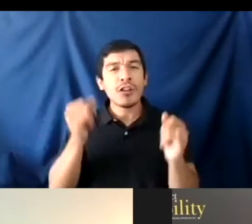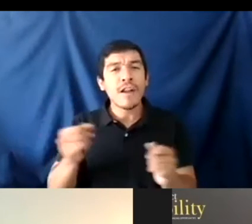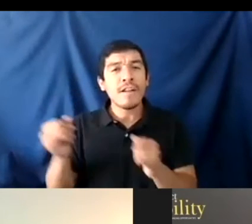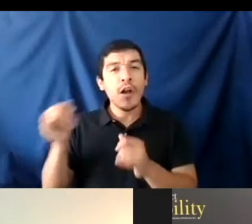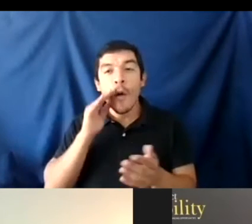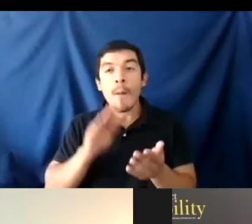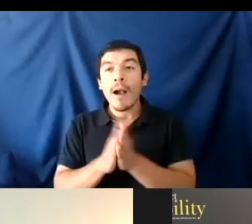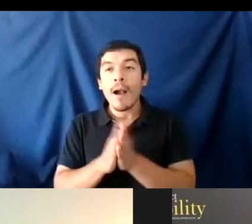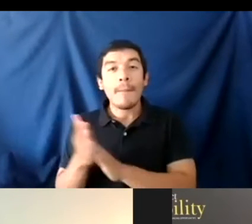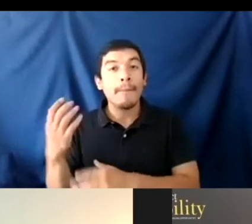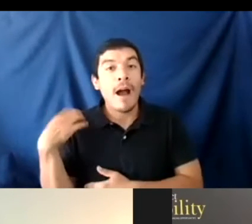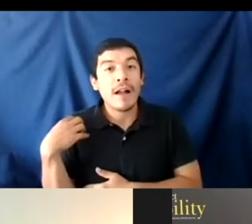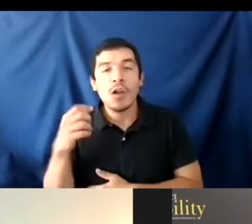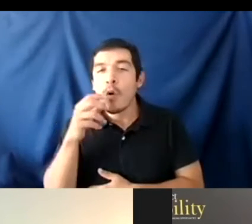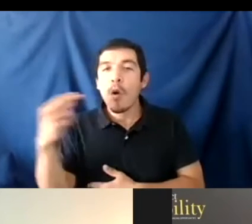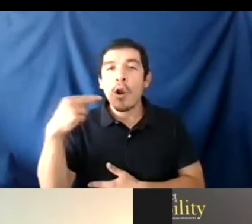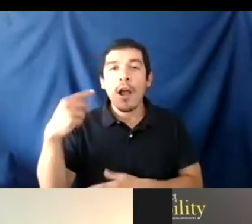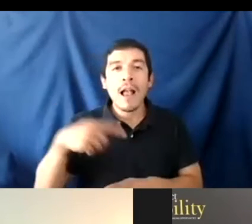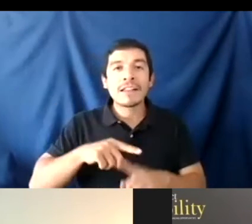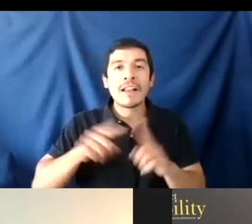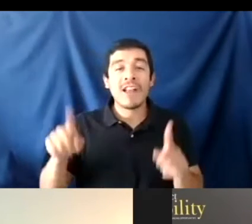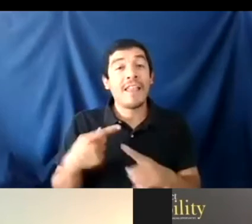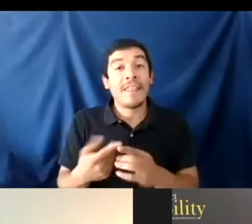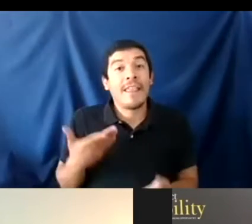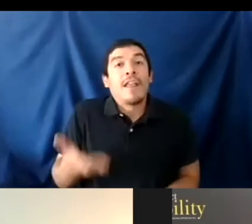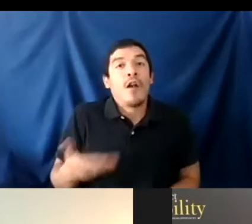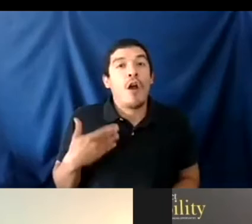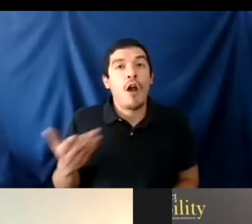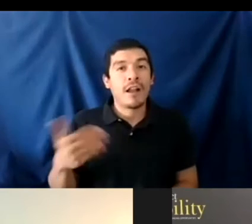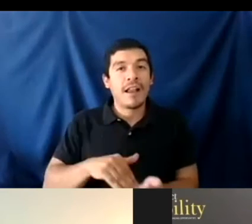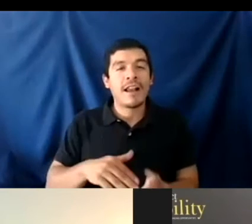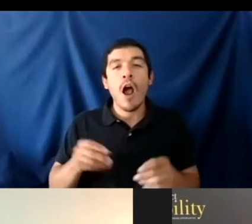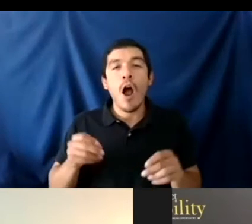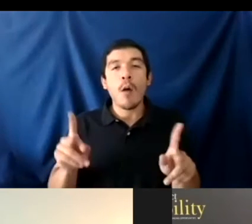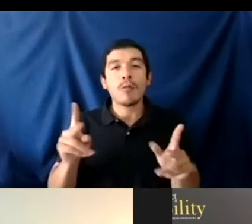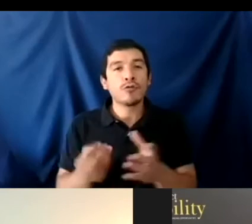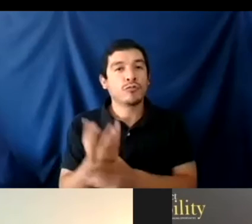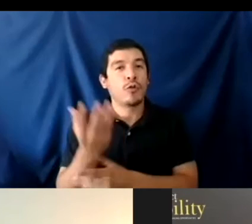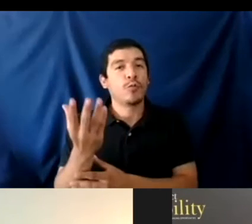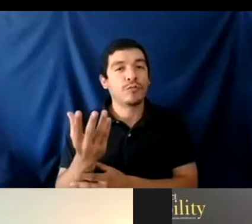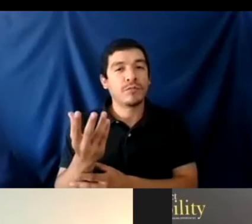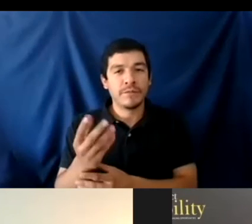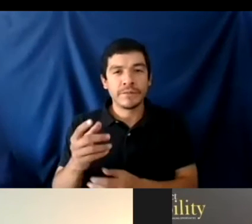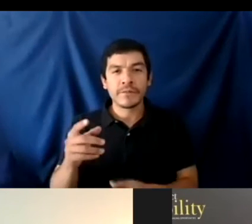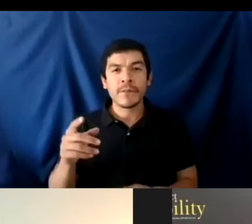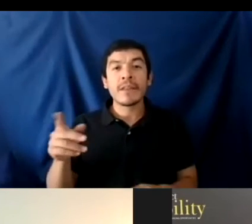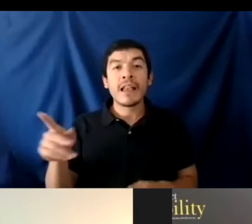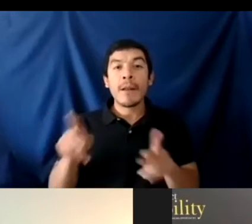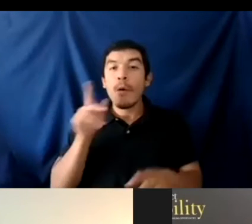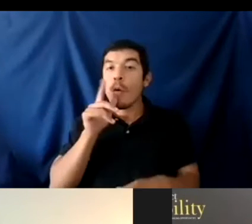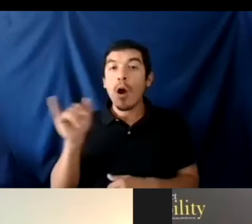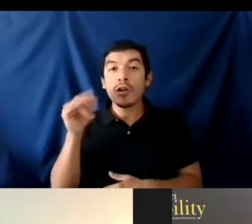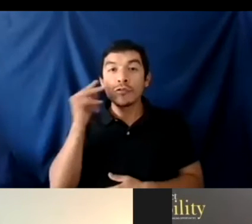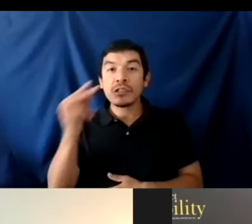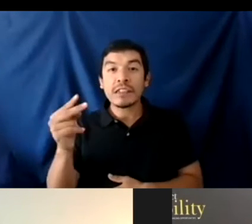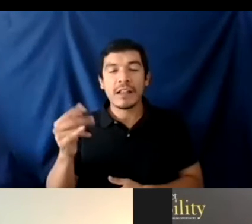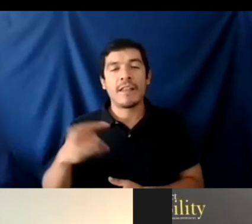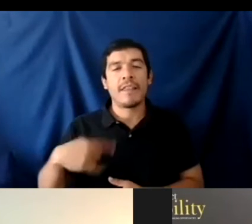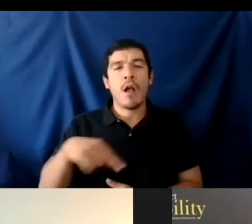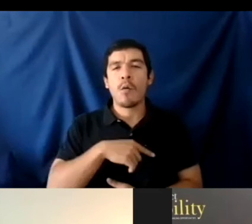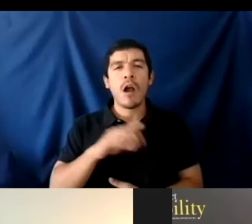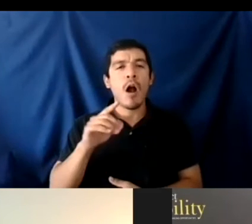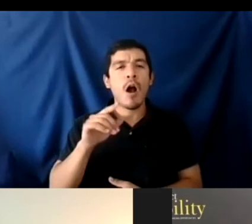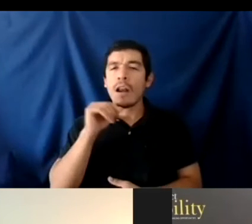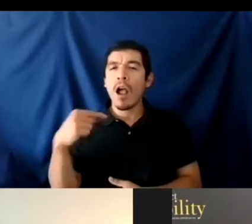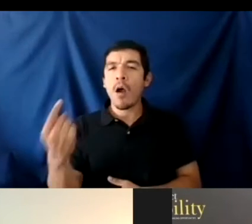employers who may look at us differently. And then there we are again. There are people who are also going to see that we are not only